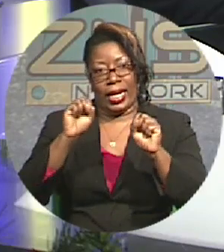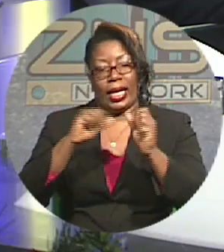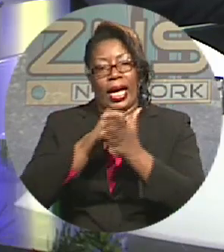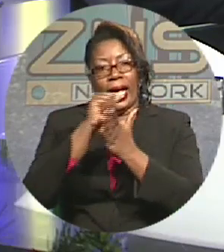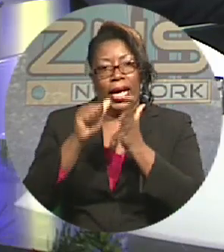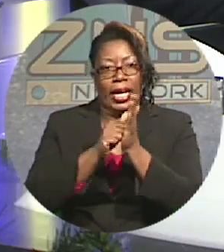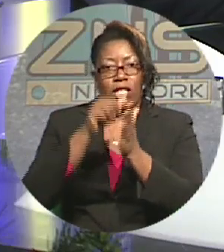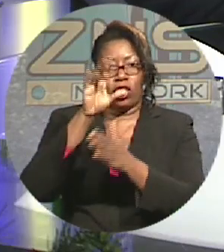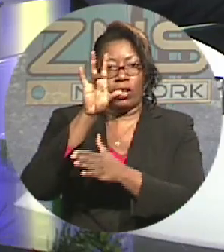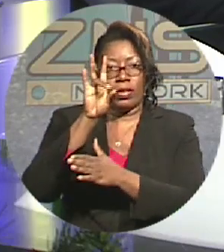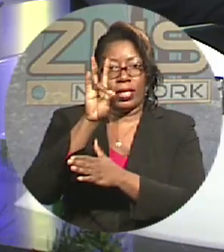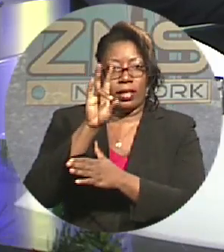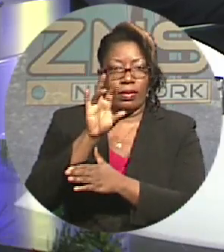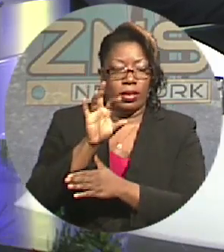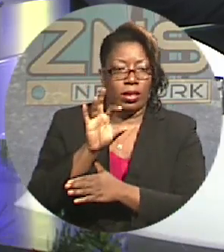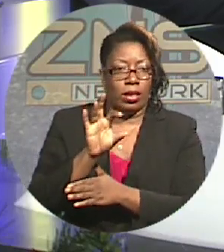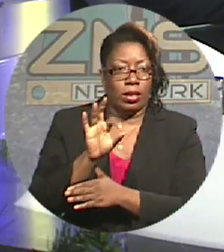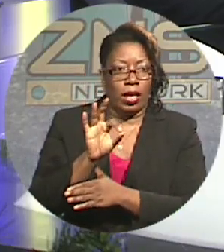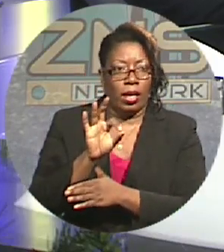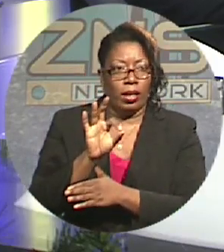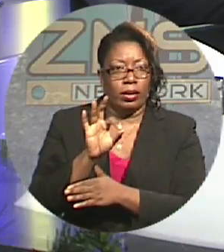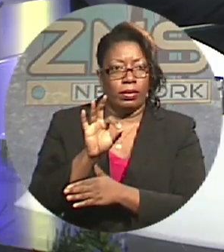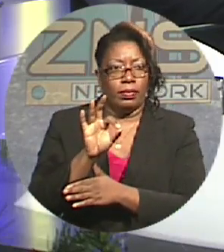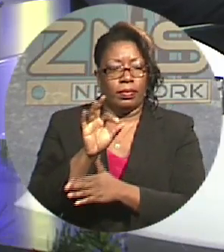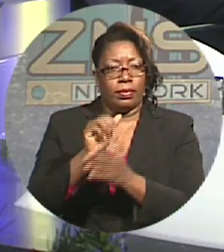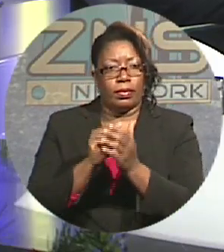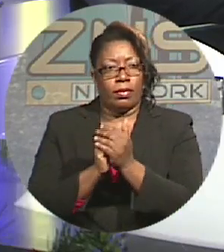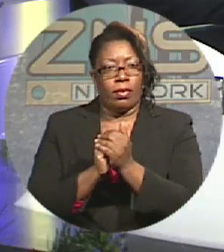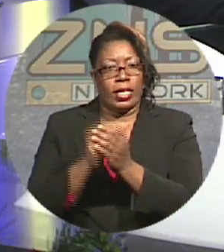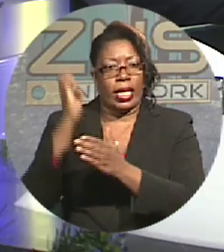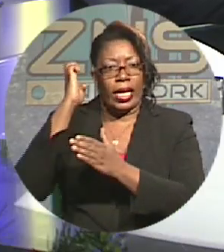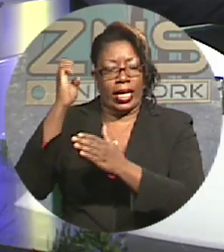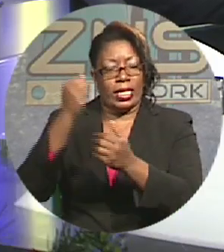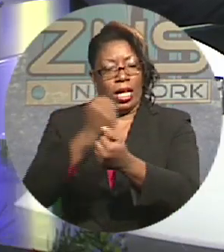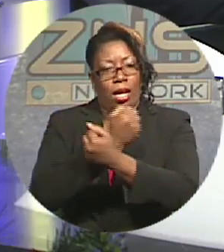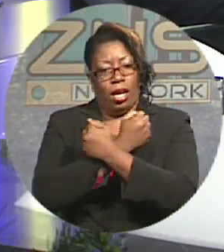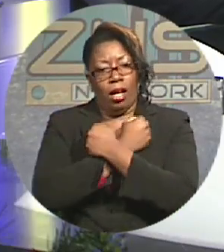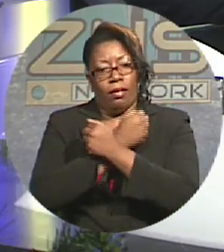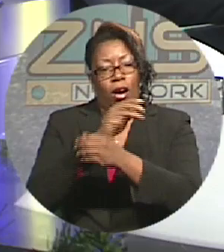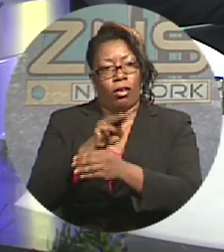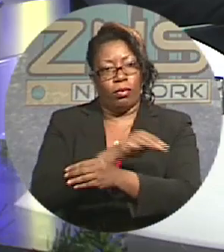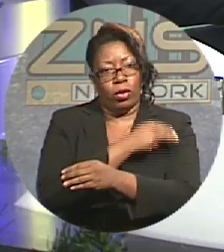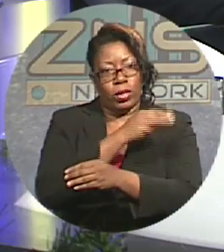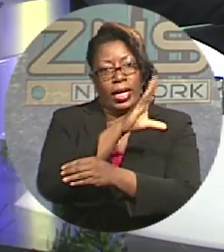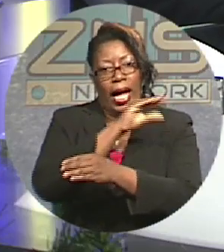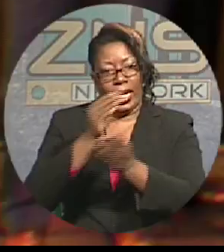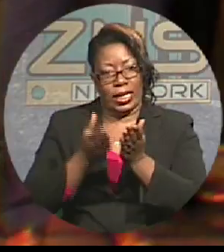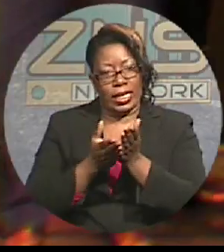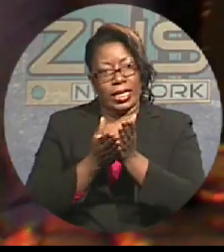tells us about the man who was a family man, lover of music and sailing, and a good friend.